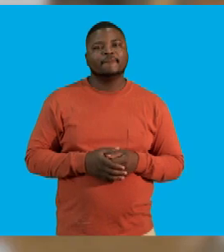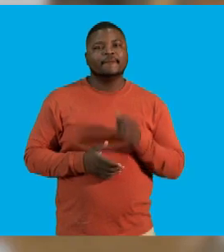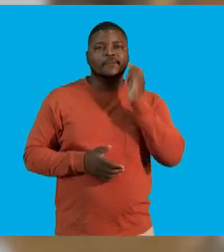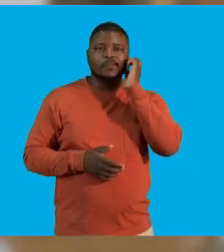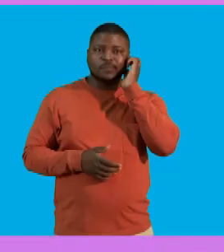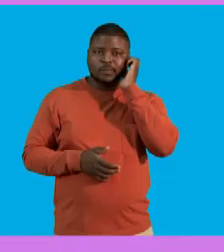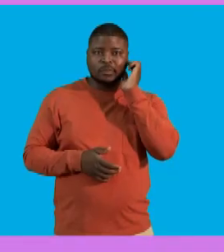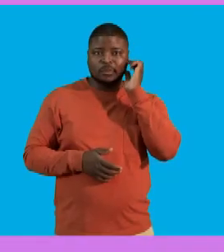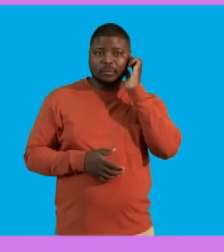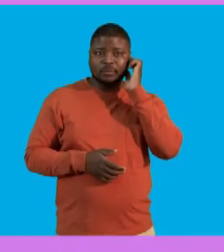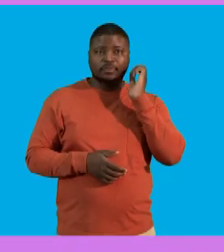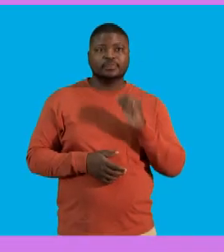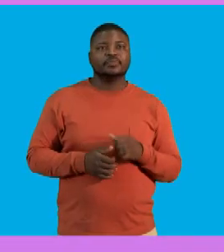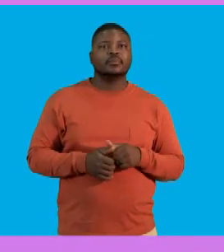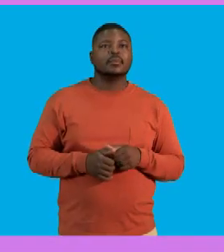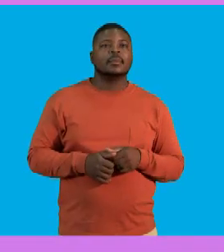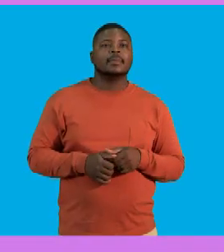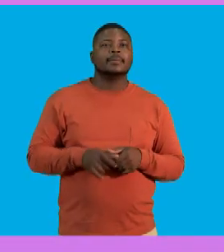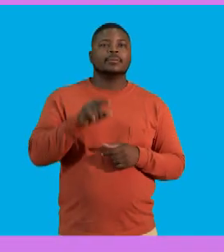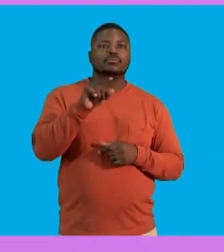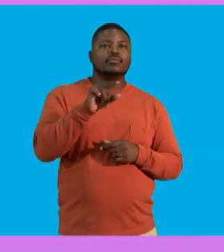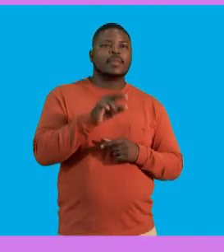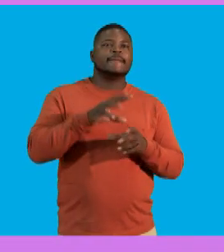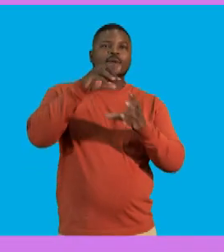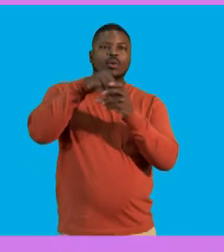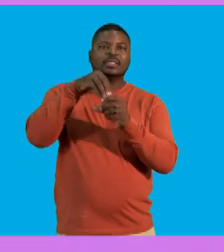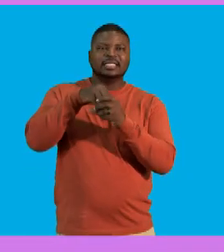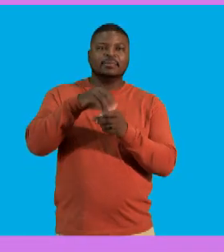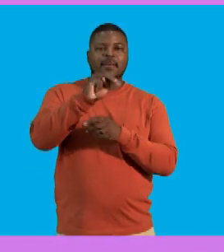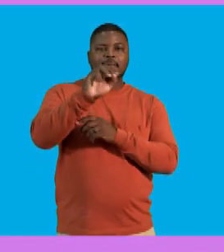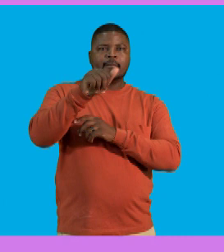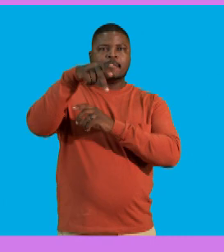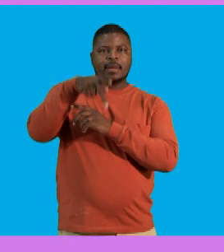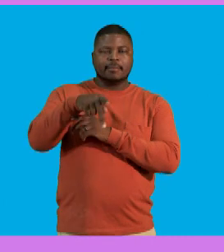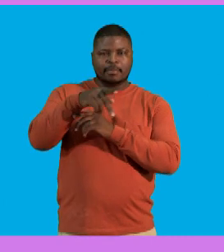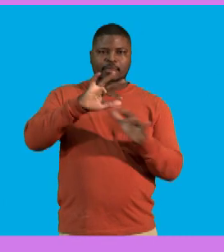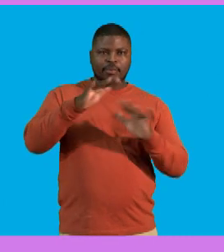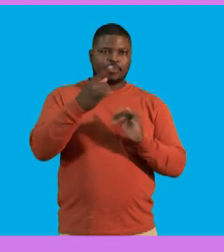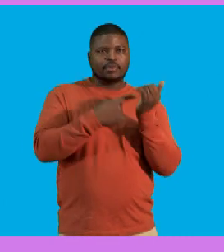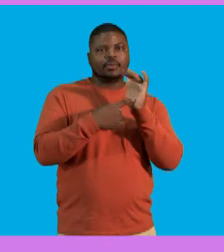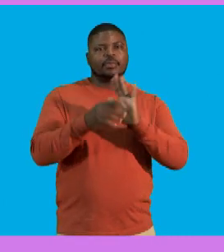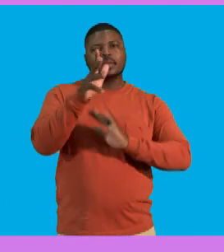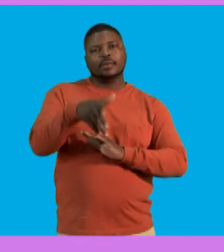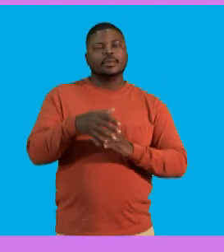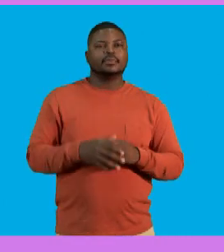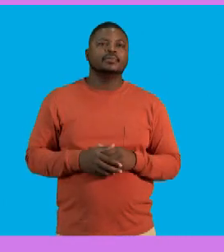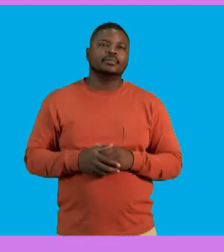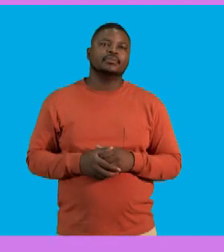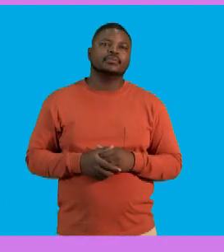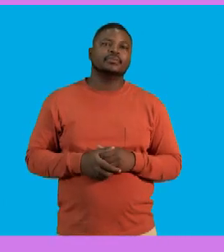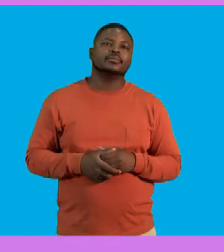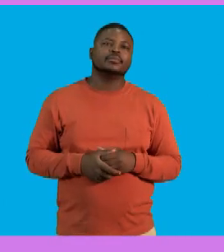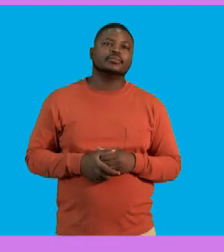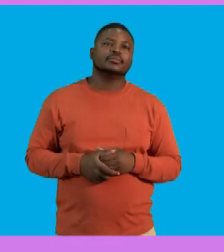see concept map that we spoke about. Everything's highlighted in blue now because we've covered everything. Let's continue on to the